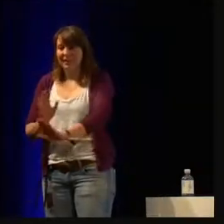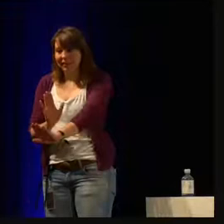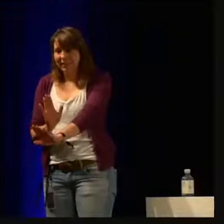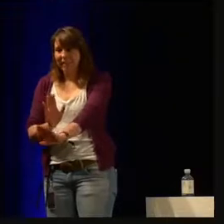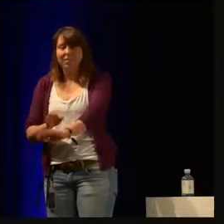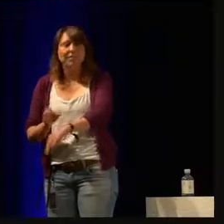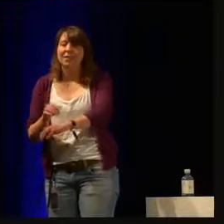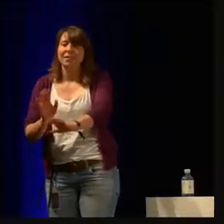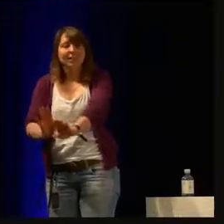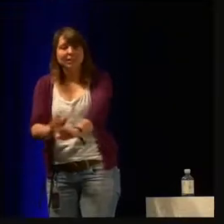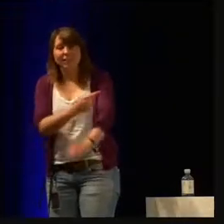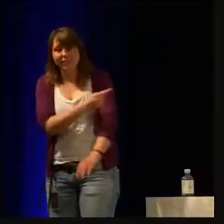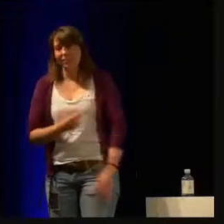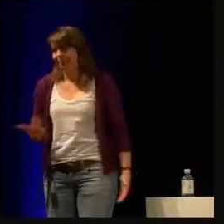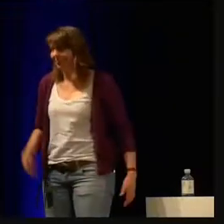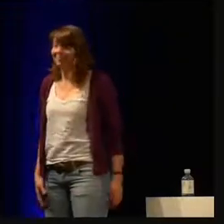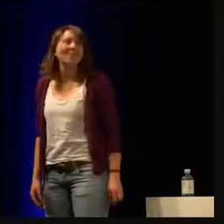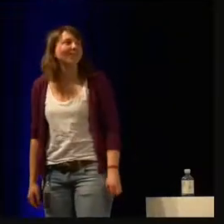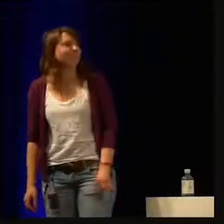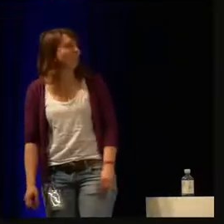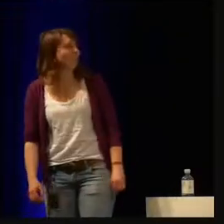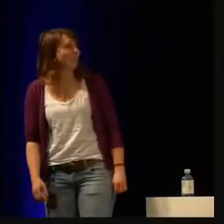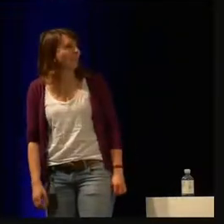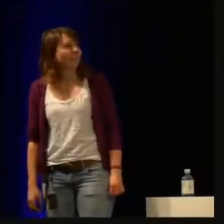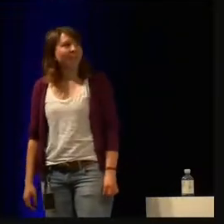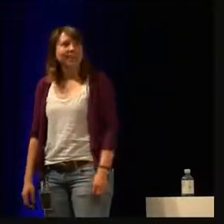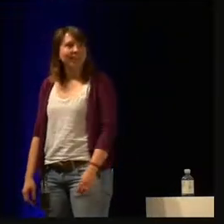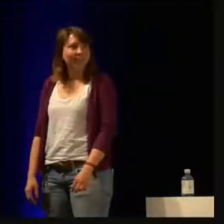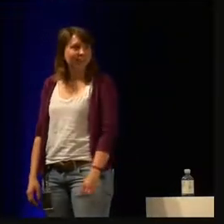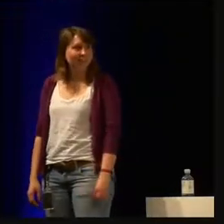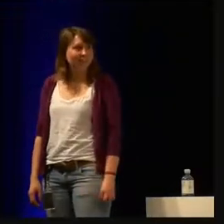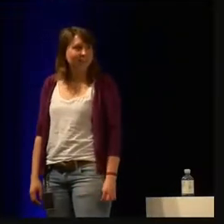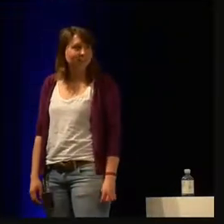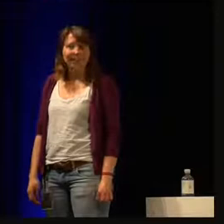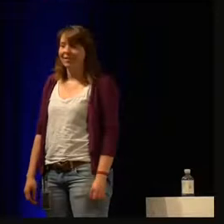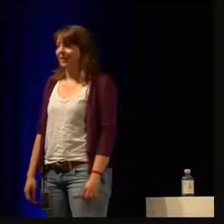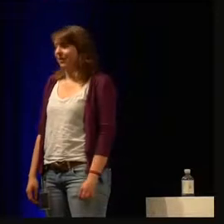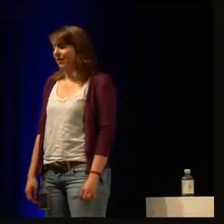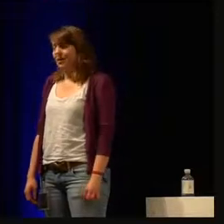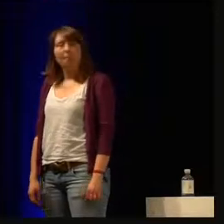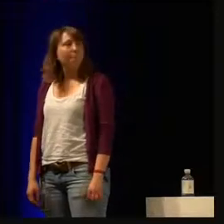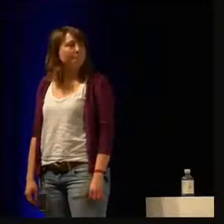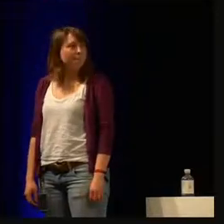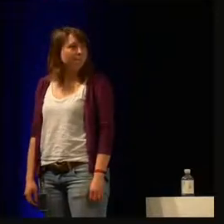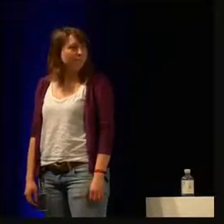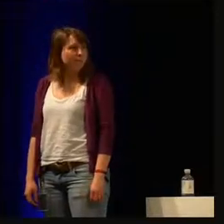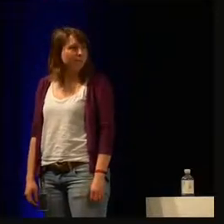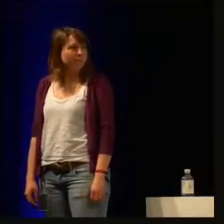We would like to start with a quote from Kate Crawford, the founder of the AI Now Institute.